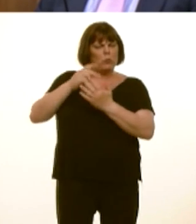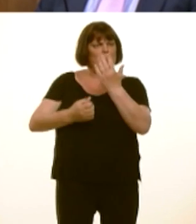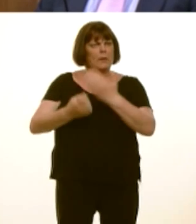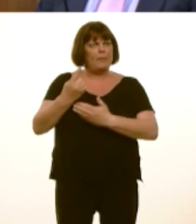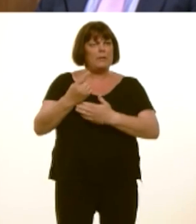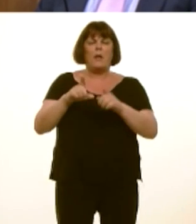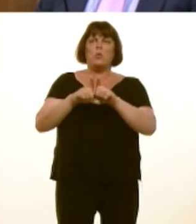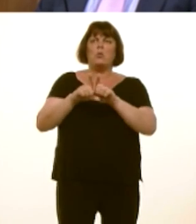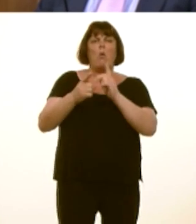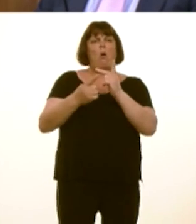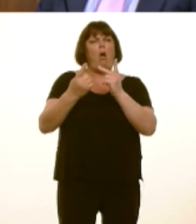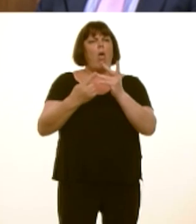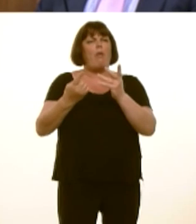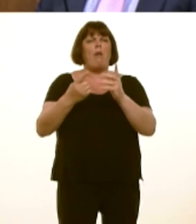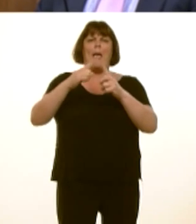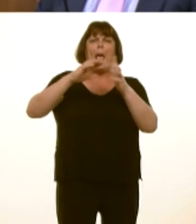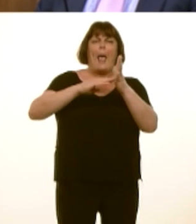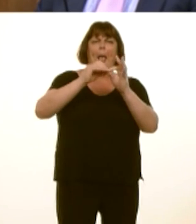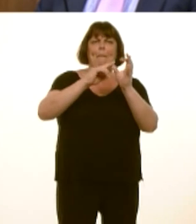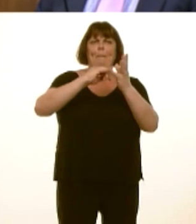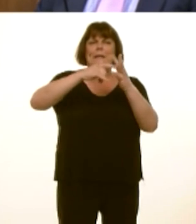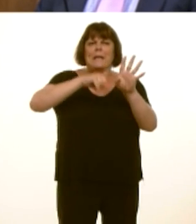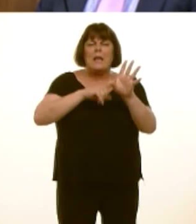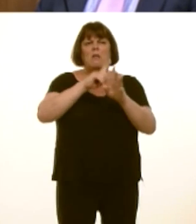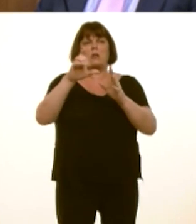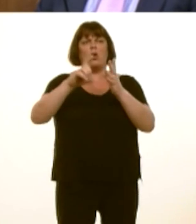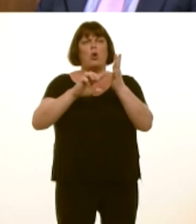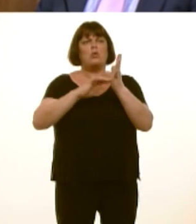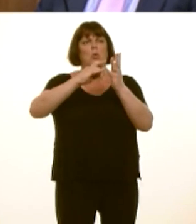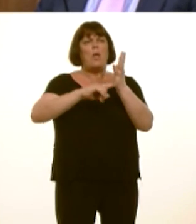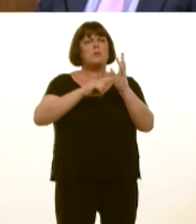and embassy and consular staff who are involved.